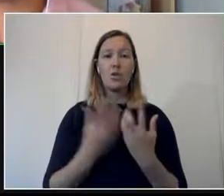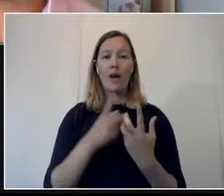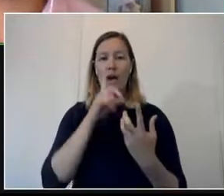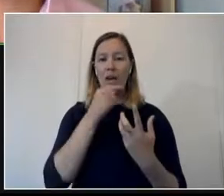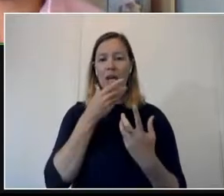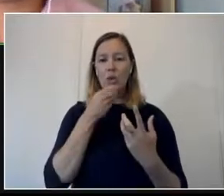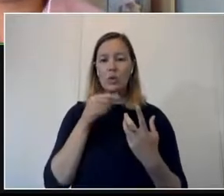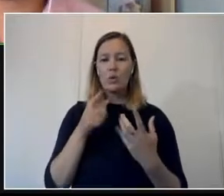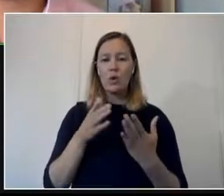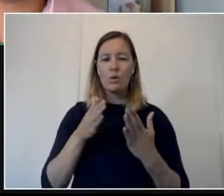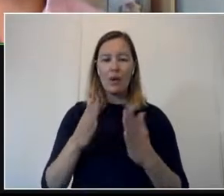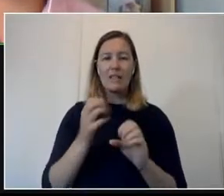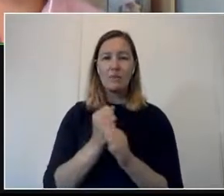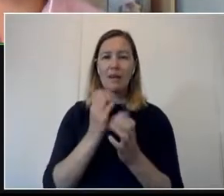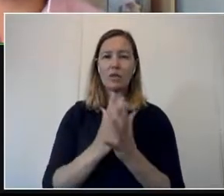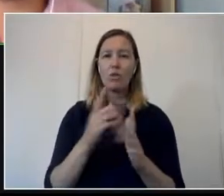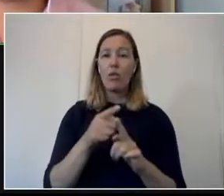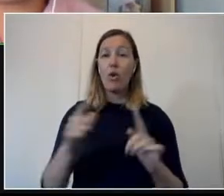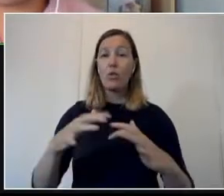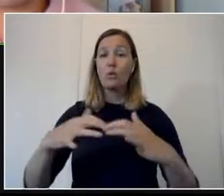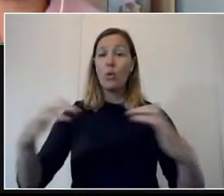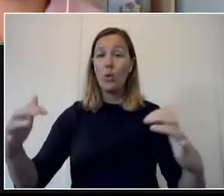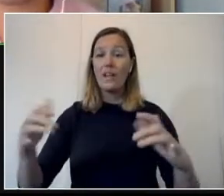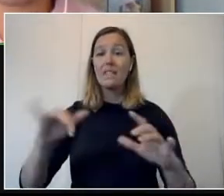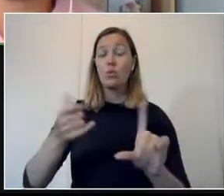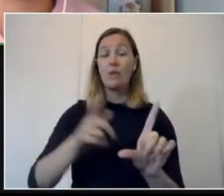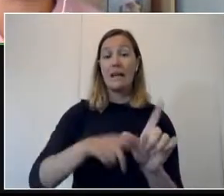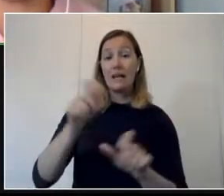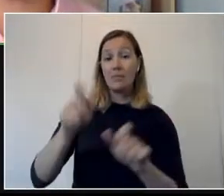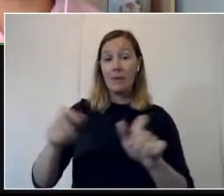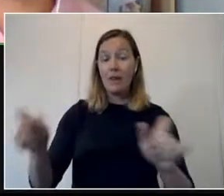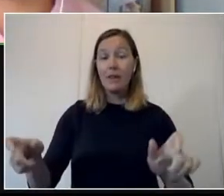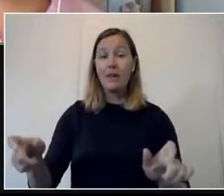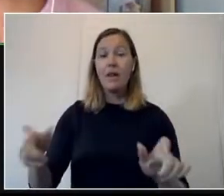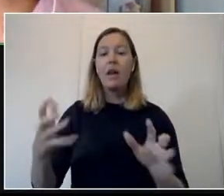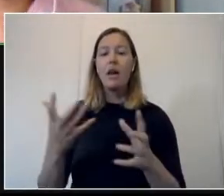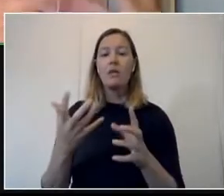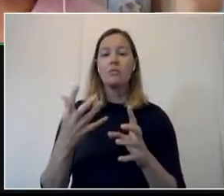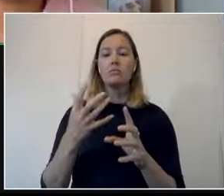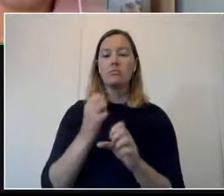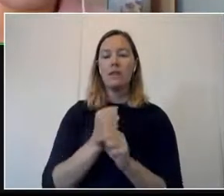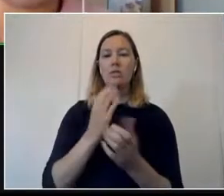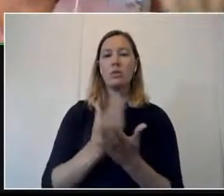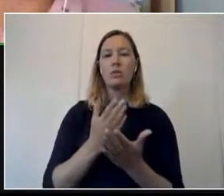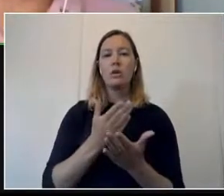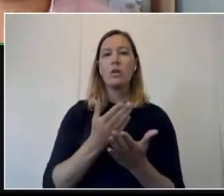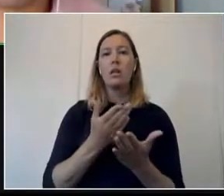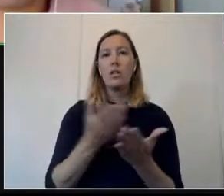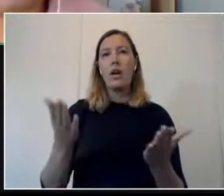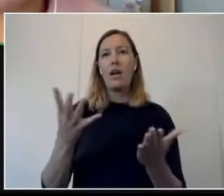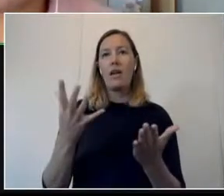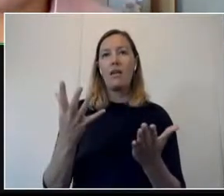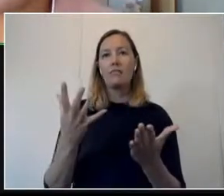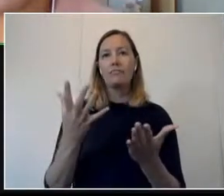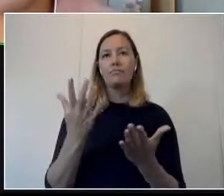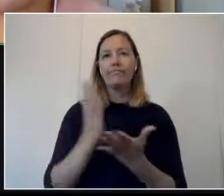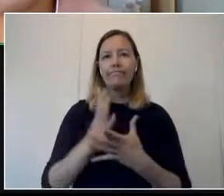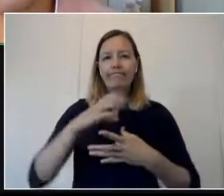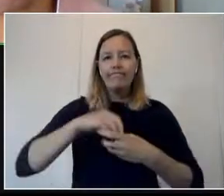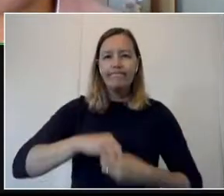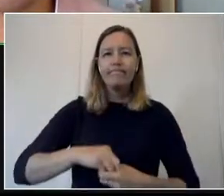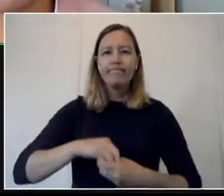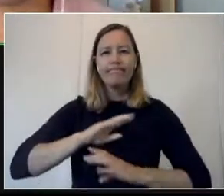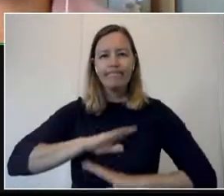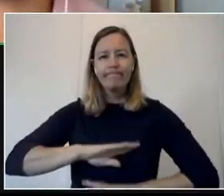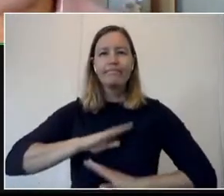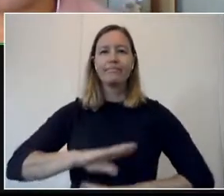those audiences or those youth are getting the right or getting their fill, or so to